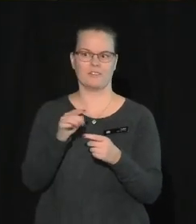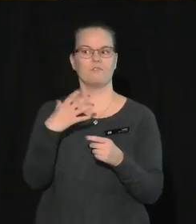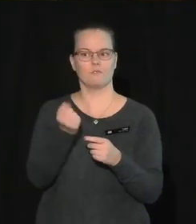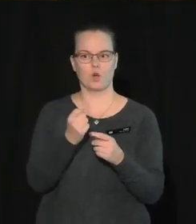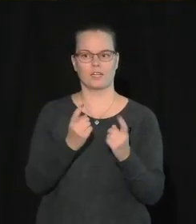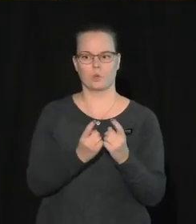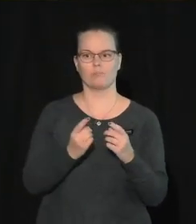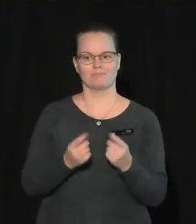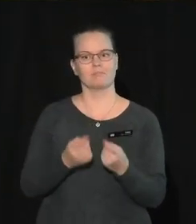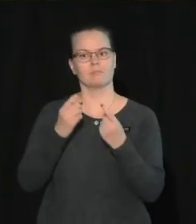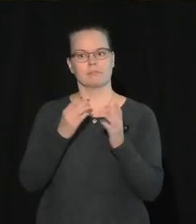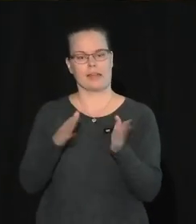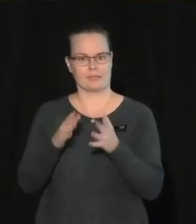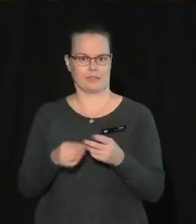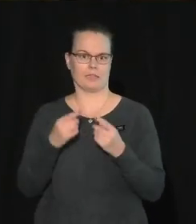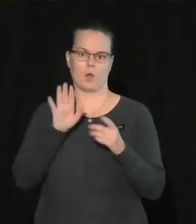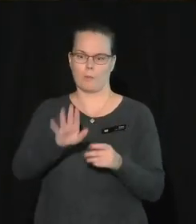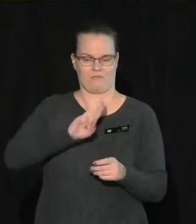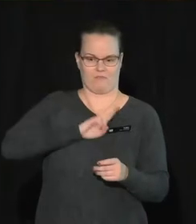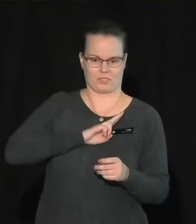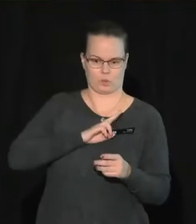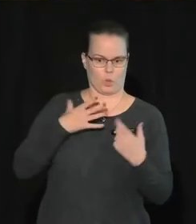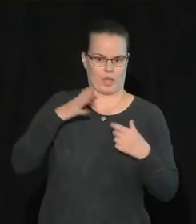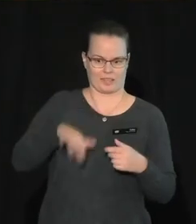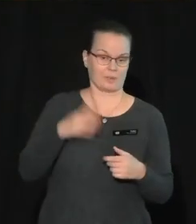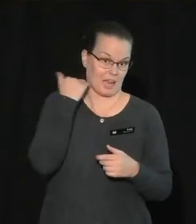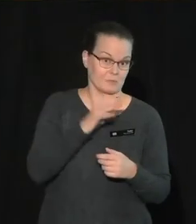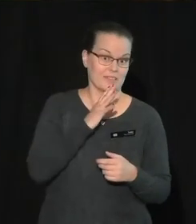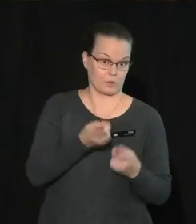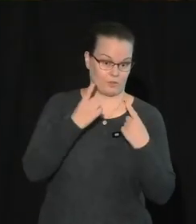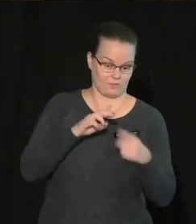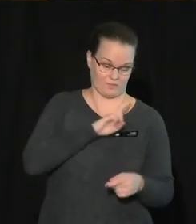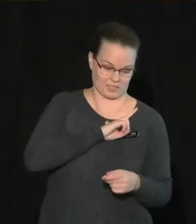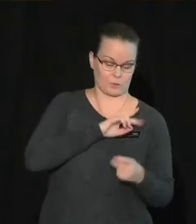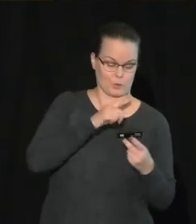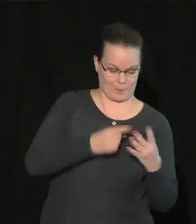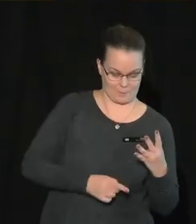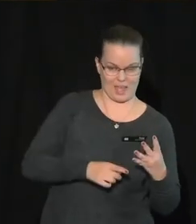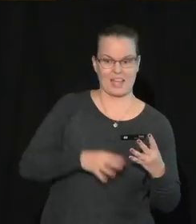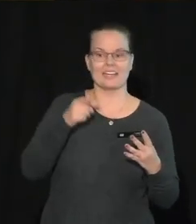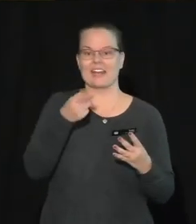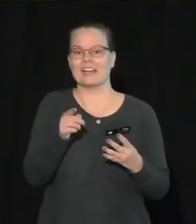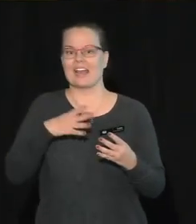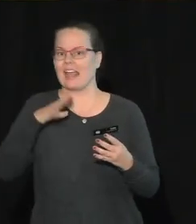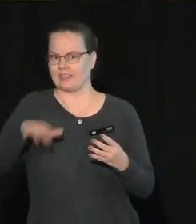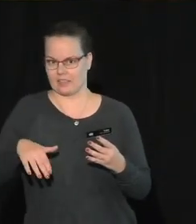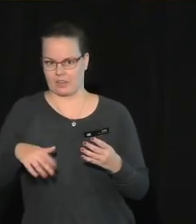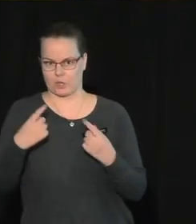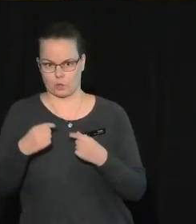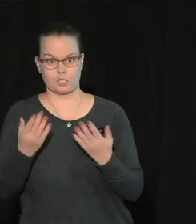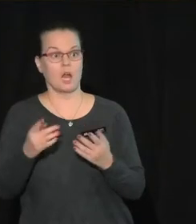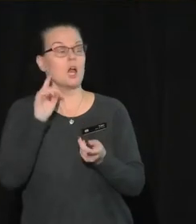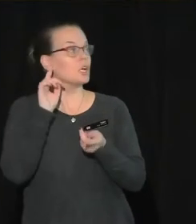exceptions to these obligations that I just explained. First, the co-legislators decided